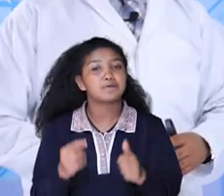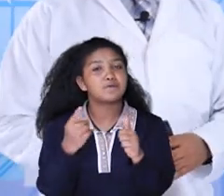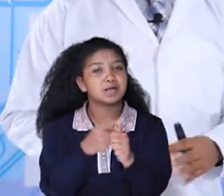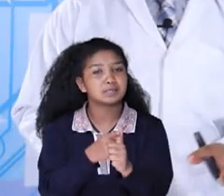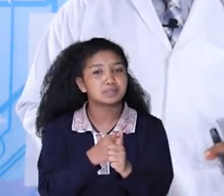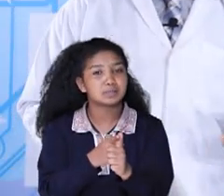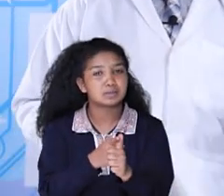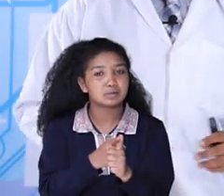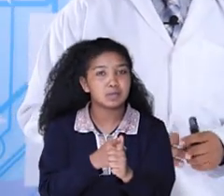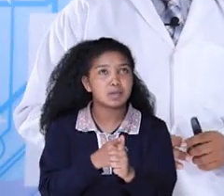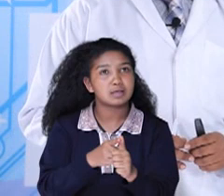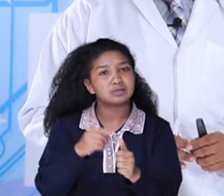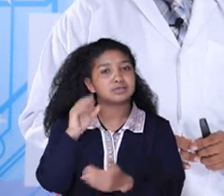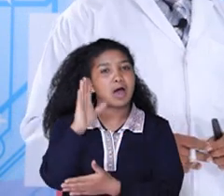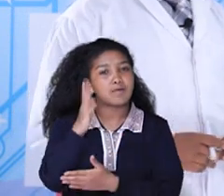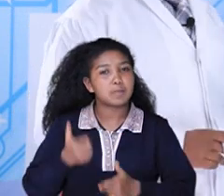First, arboreal mammal.